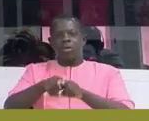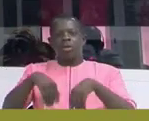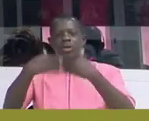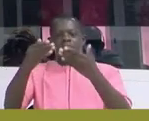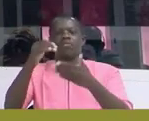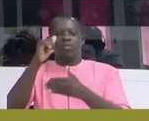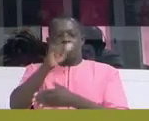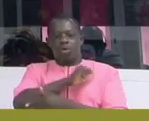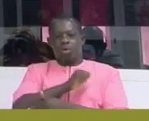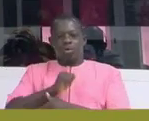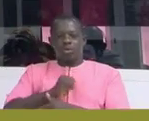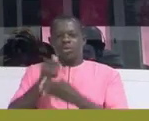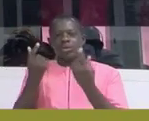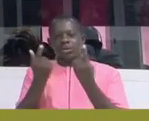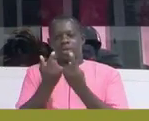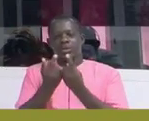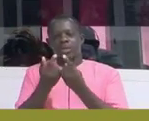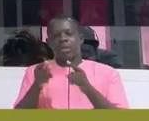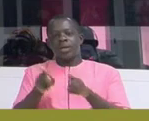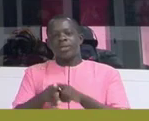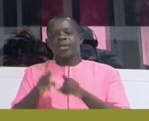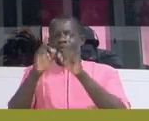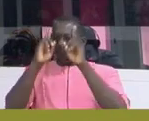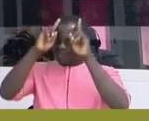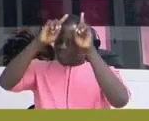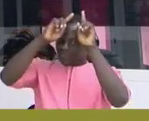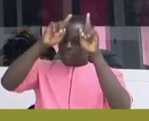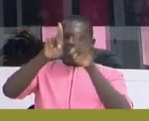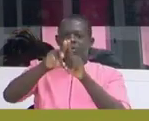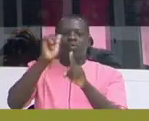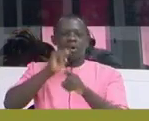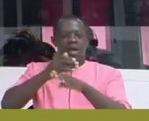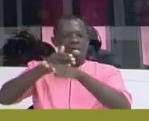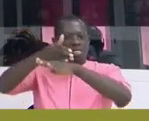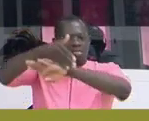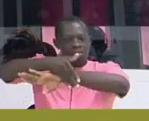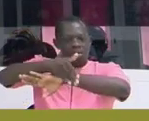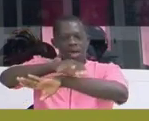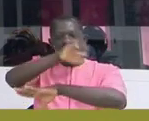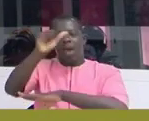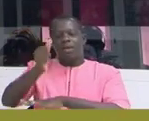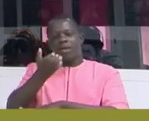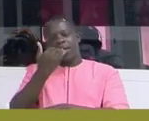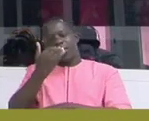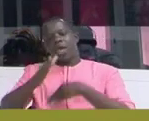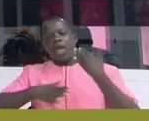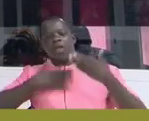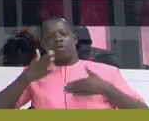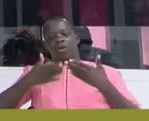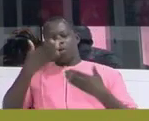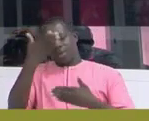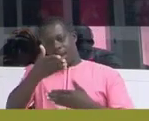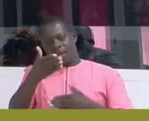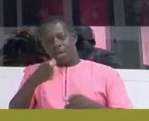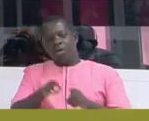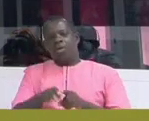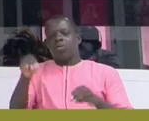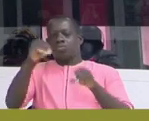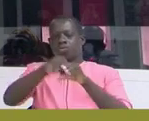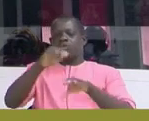sand, that day he gave us a higot that we should slaughter it and eat